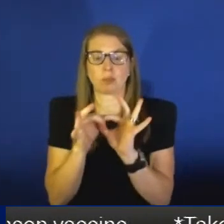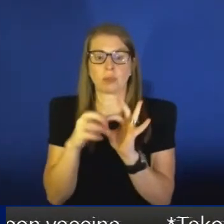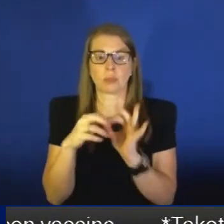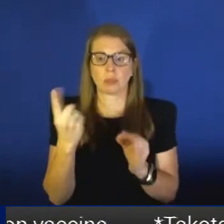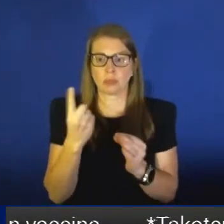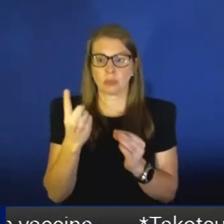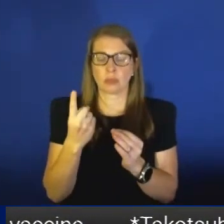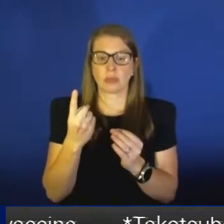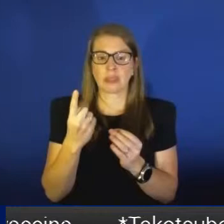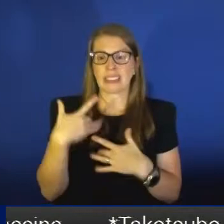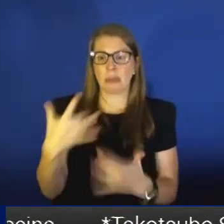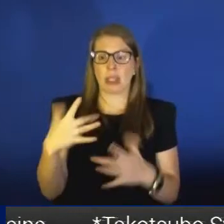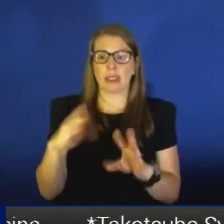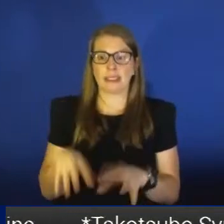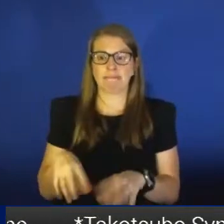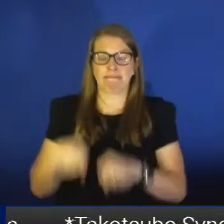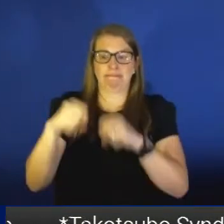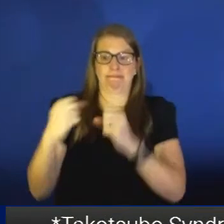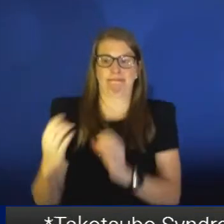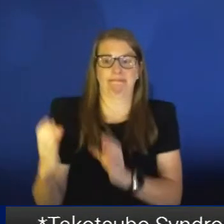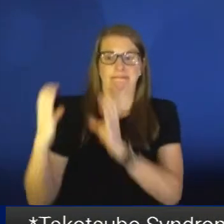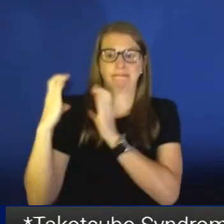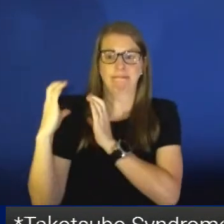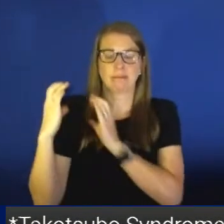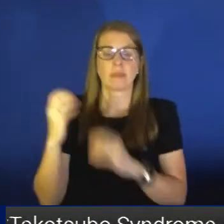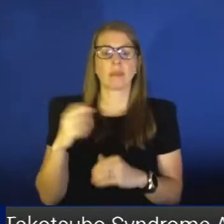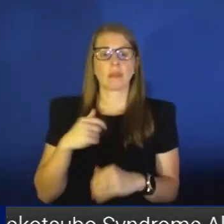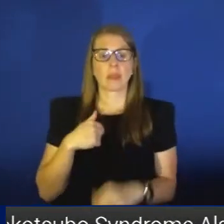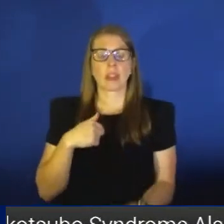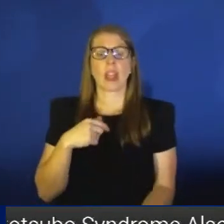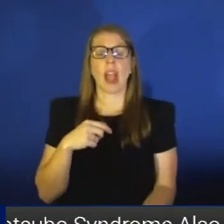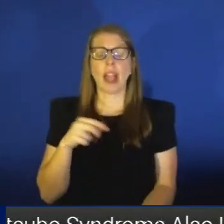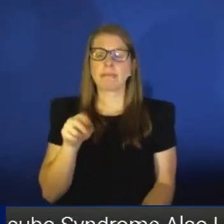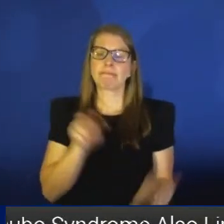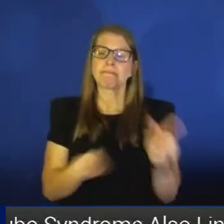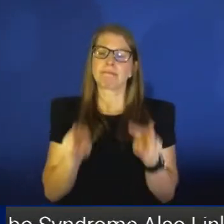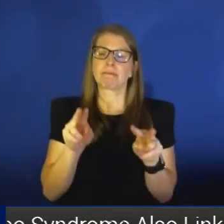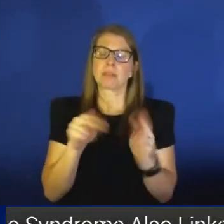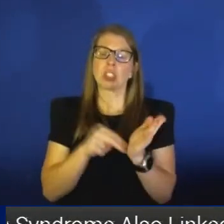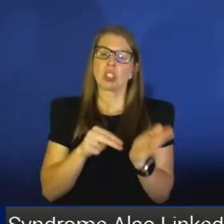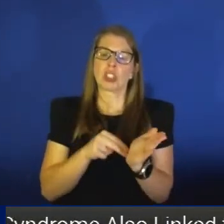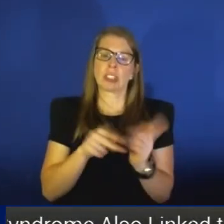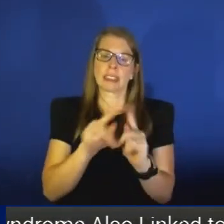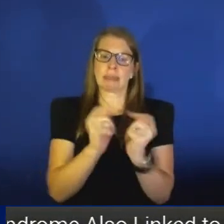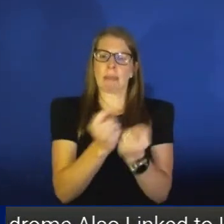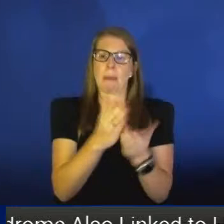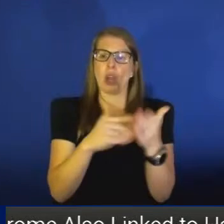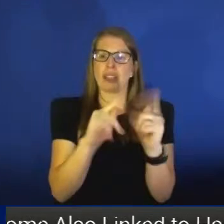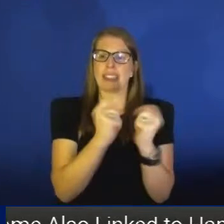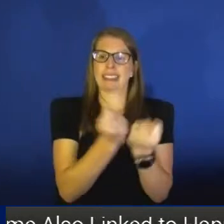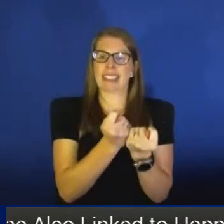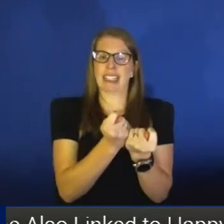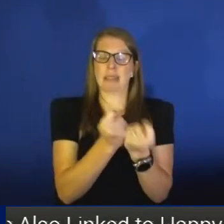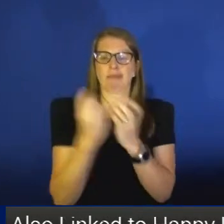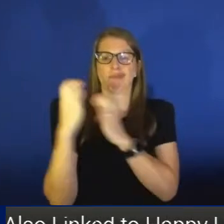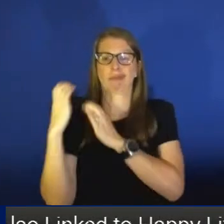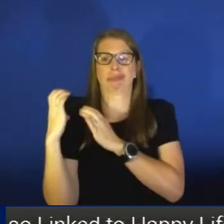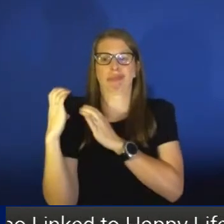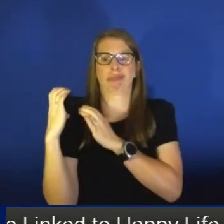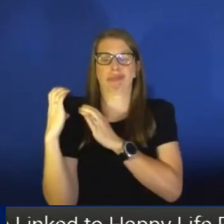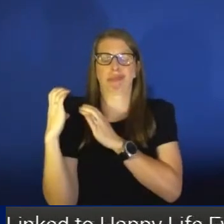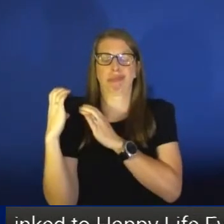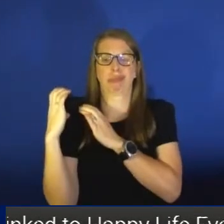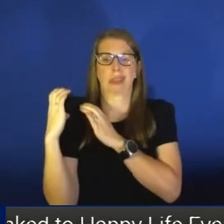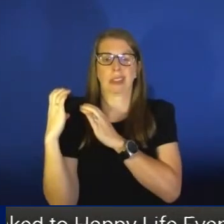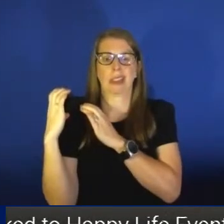ball. And if I think about that, I look at nursing as the team the part of the team that's often having to carry the ball. Mm-hmm. Because when things